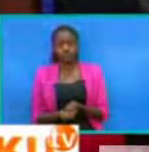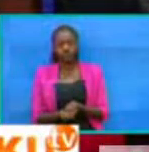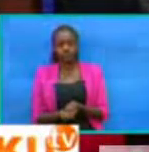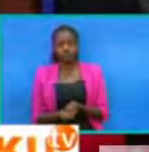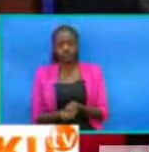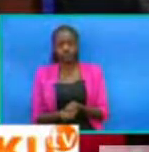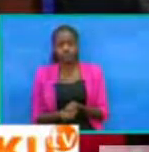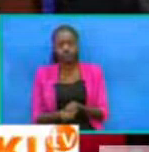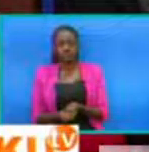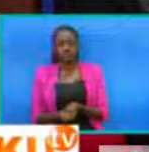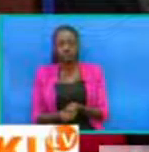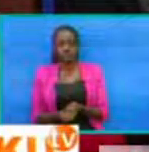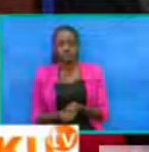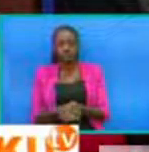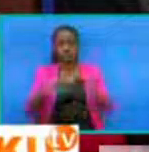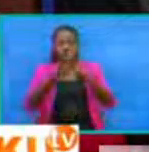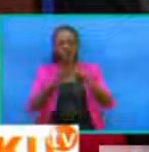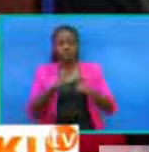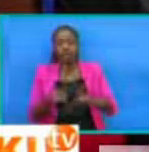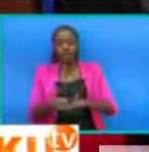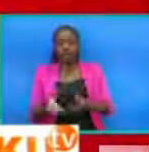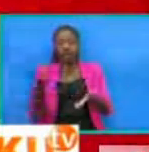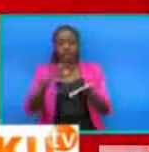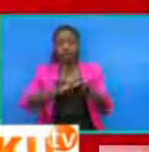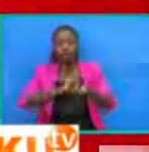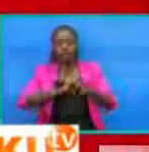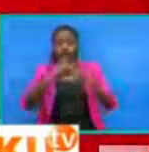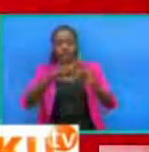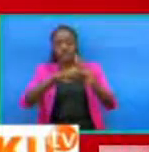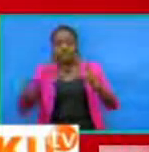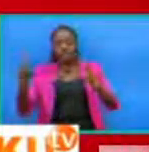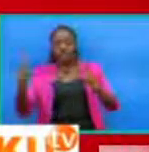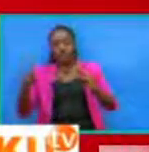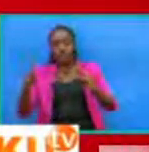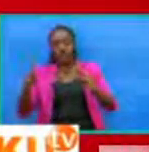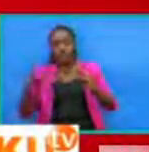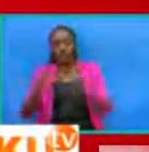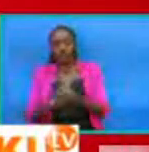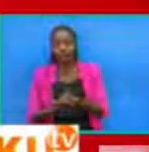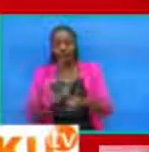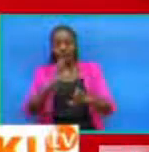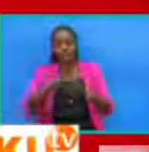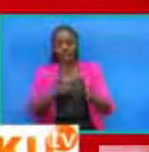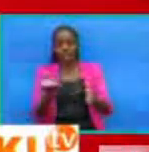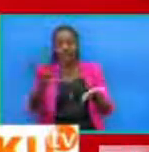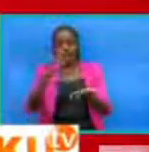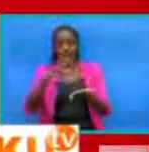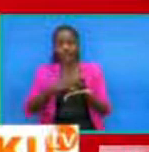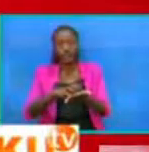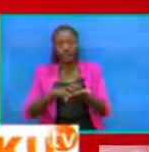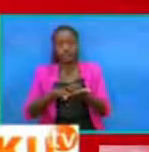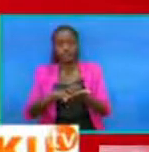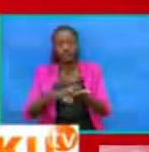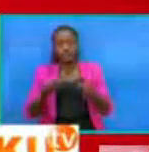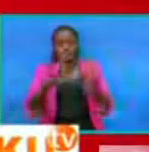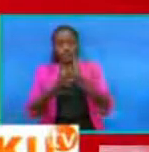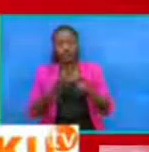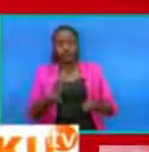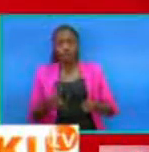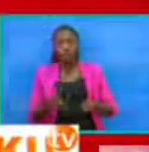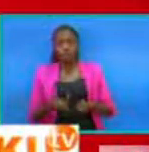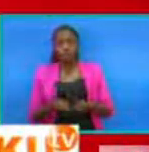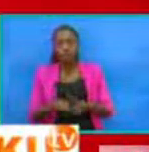pentathlon and this other event which disappeared, over 5 events, decathlon and